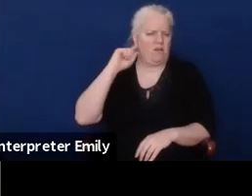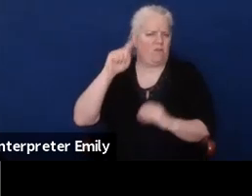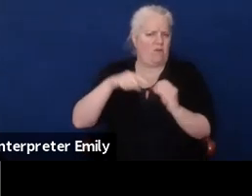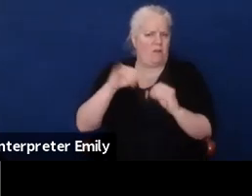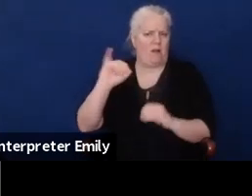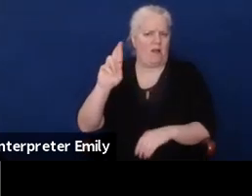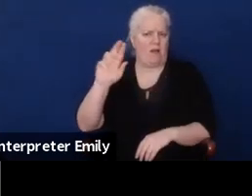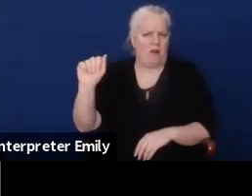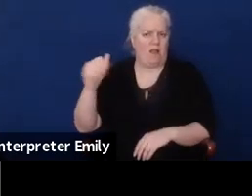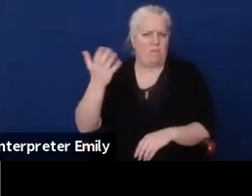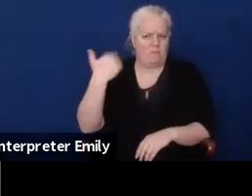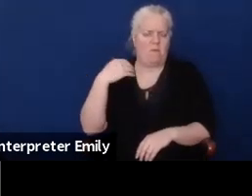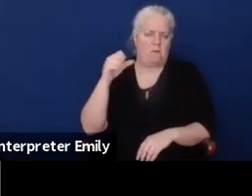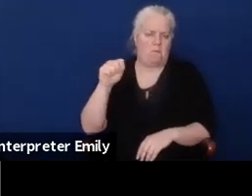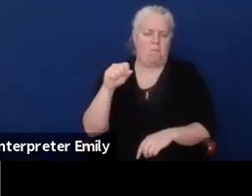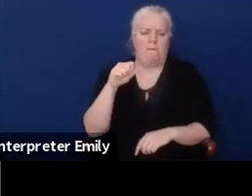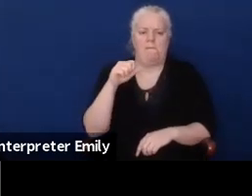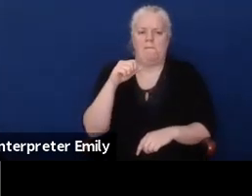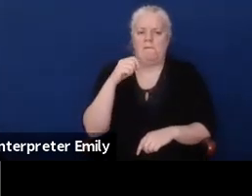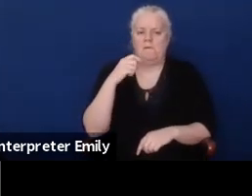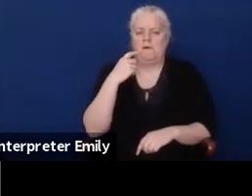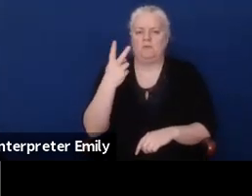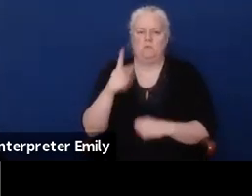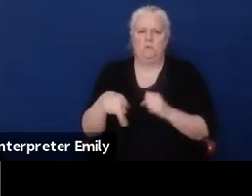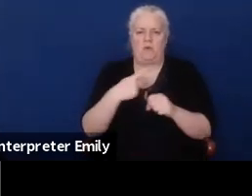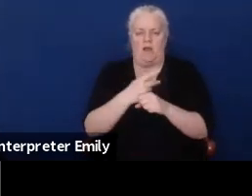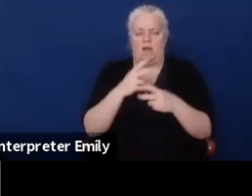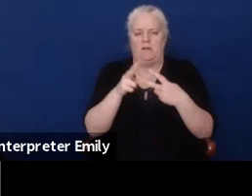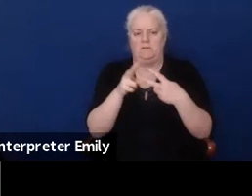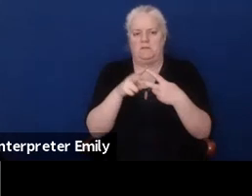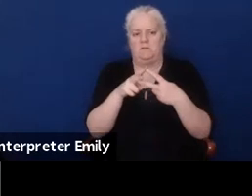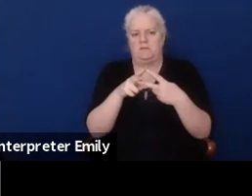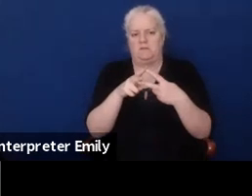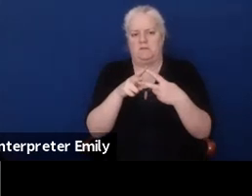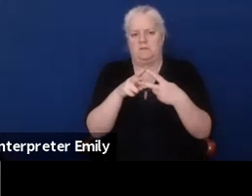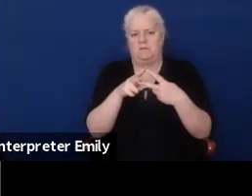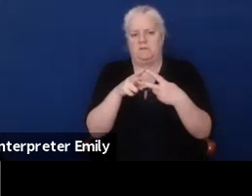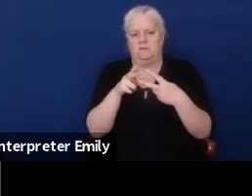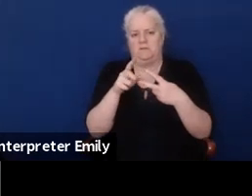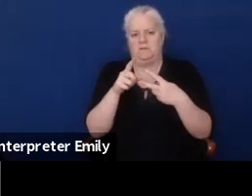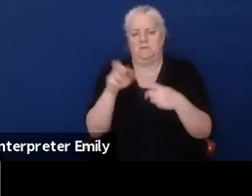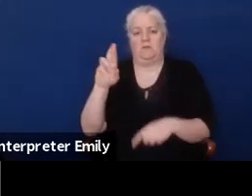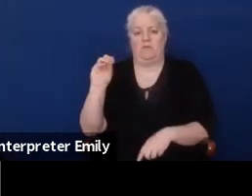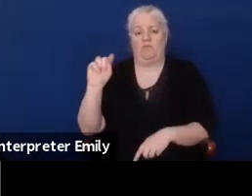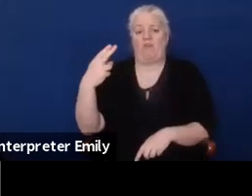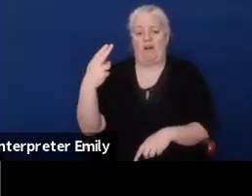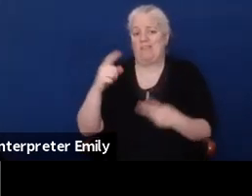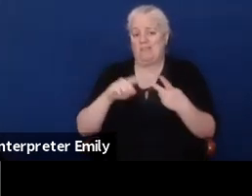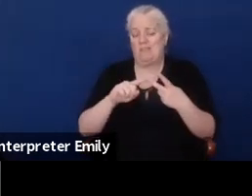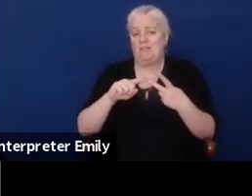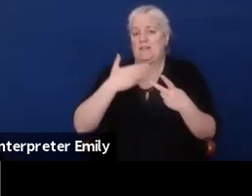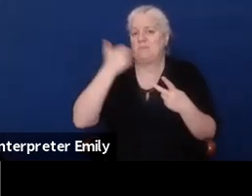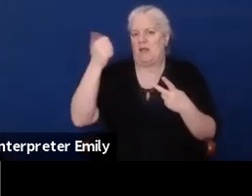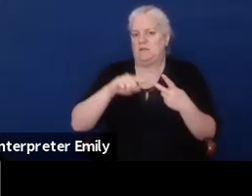RIA. The Roth IRA is actually the best one, and the reason is